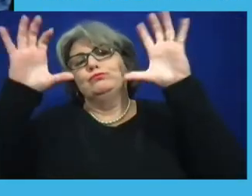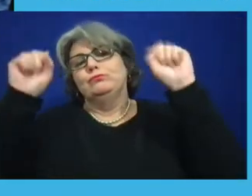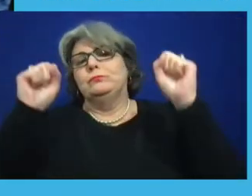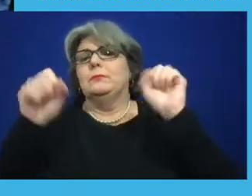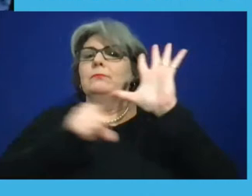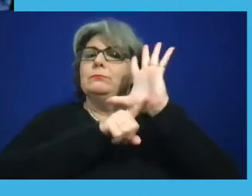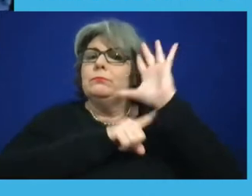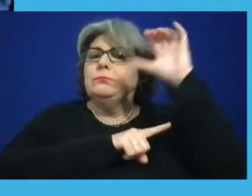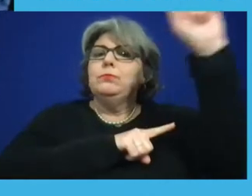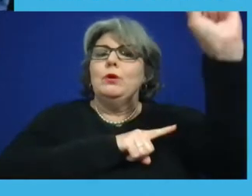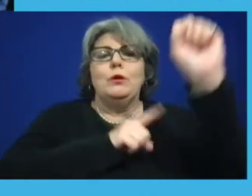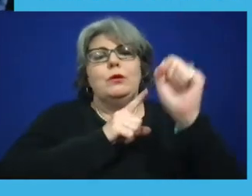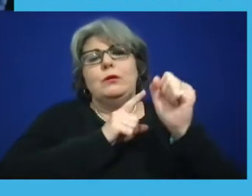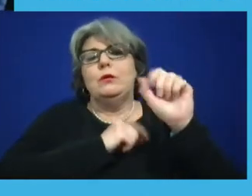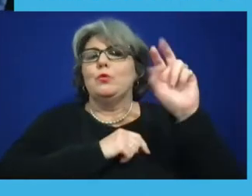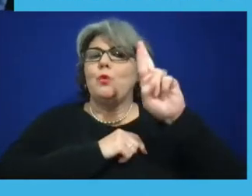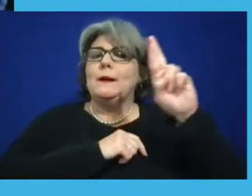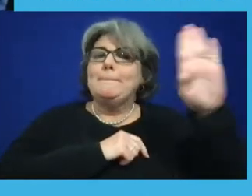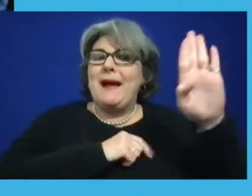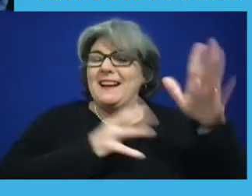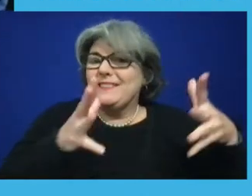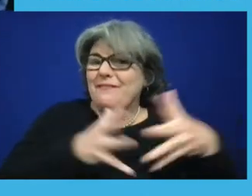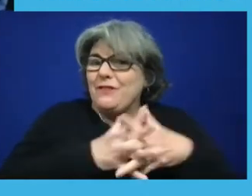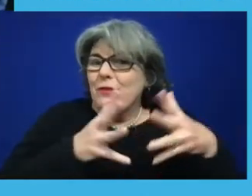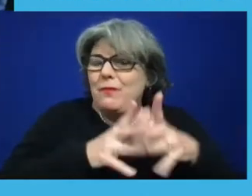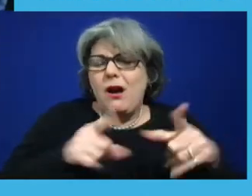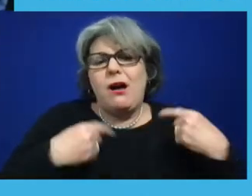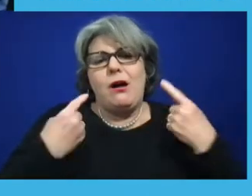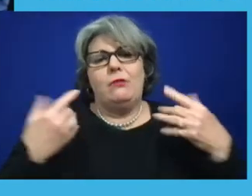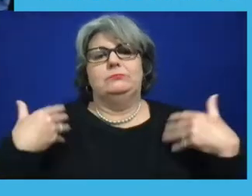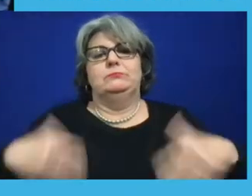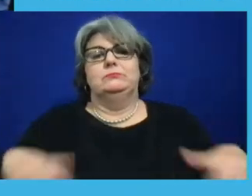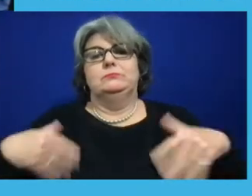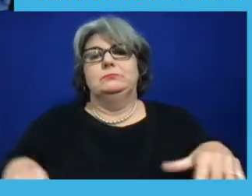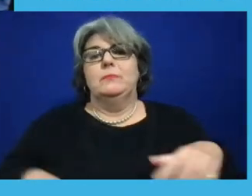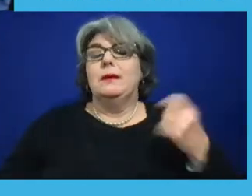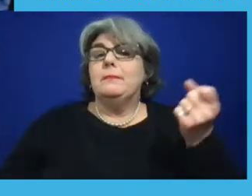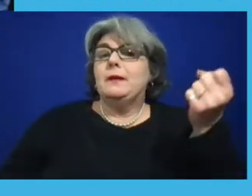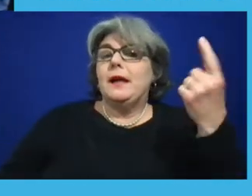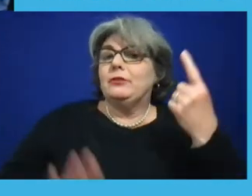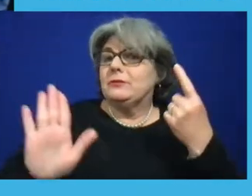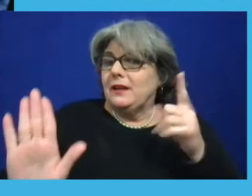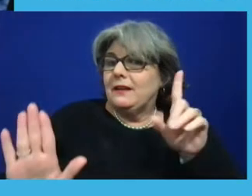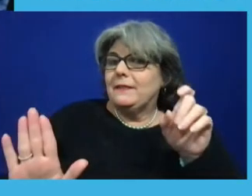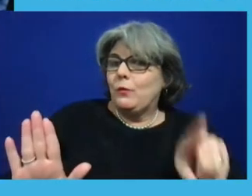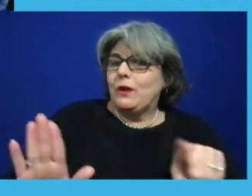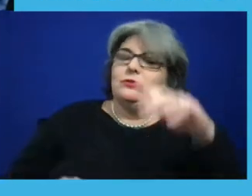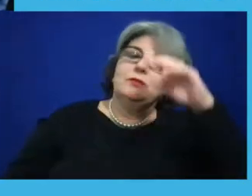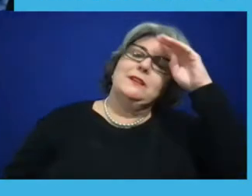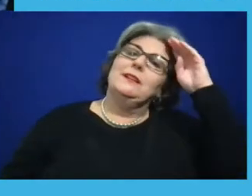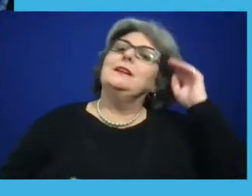I mean, some of you are too young to remember, but in college, he was amazing. One of the best running backs of all time.